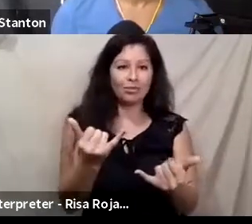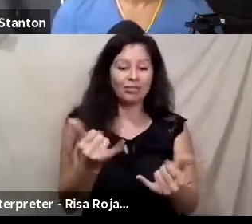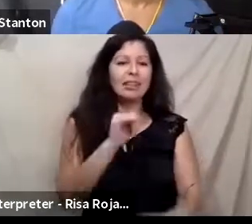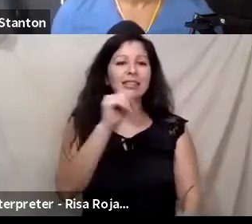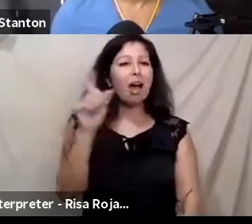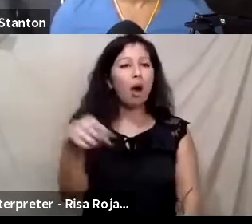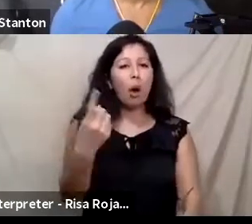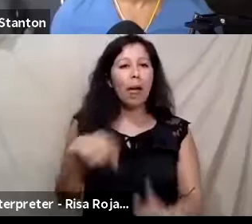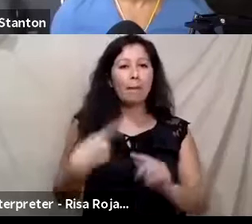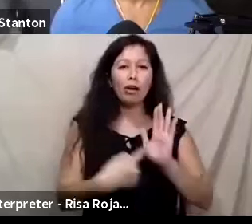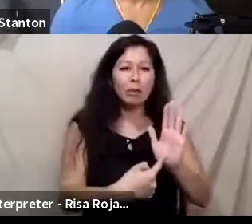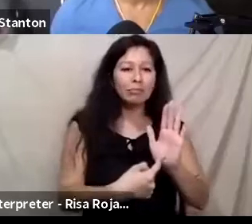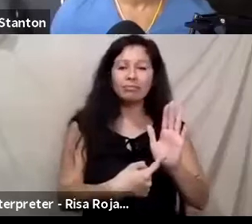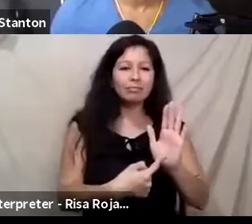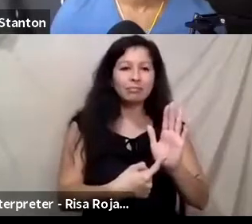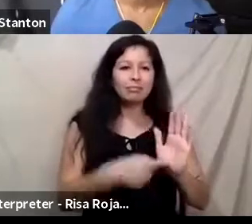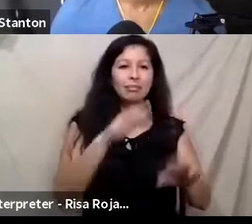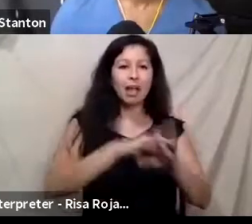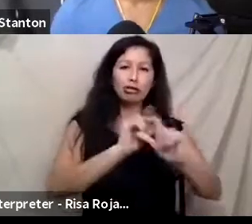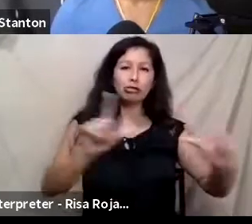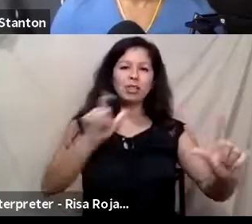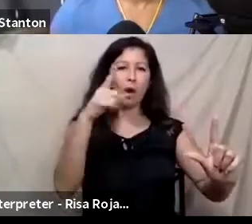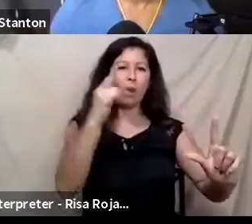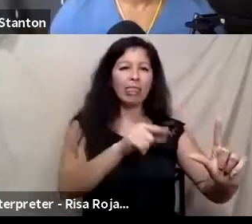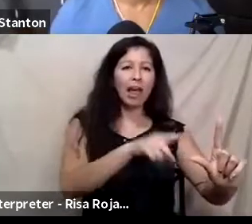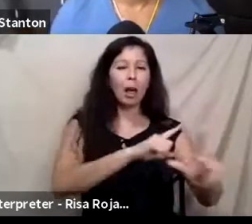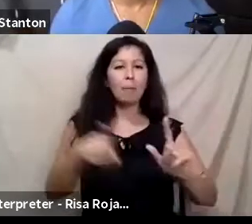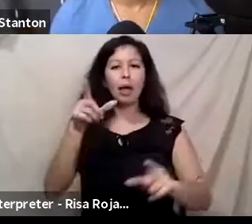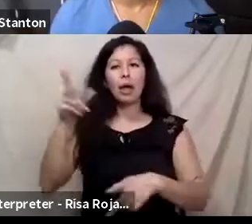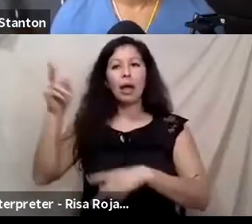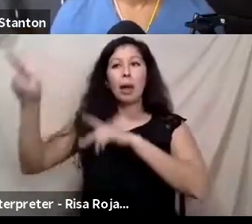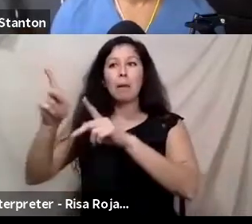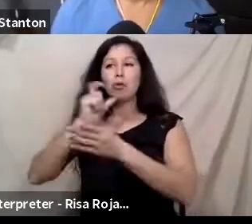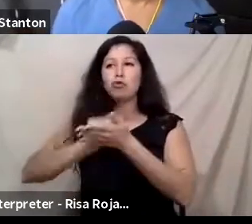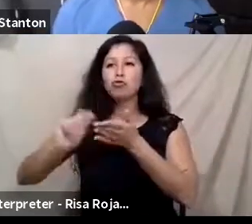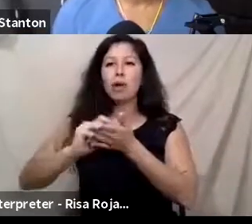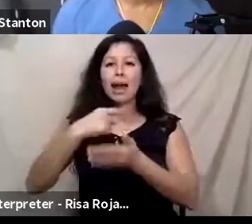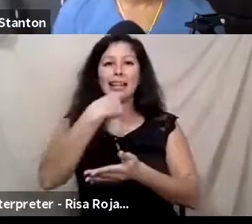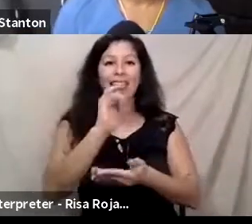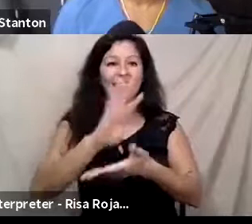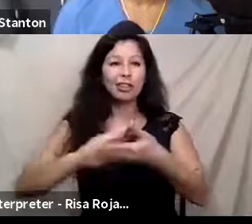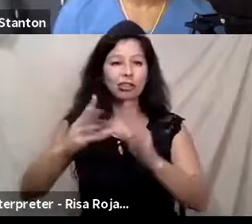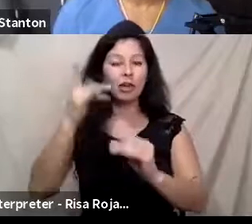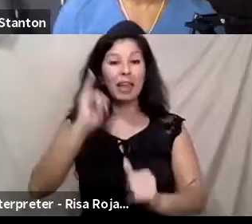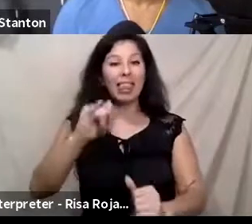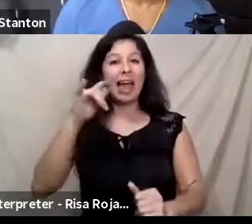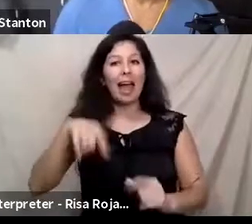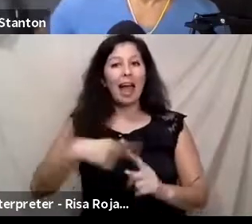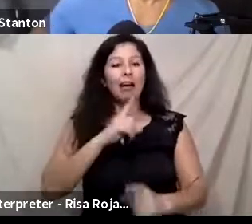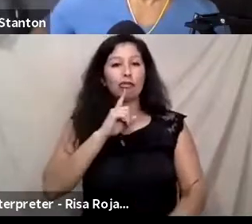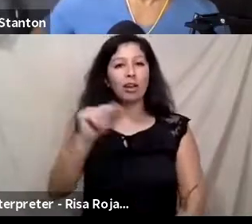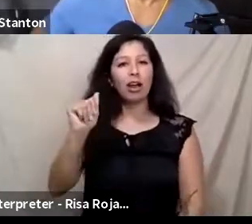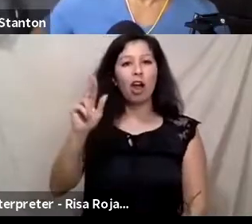not just about representation on the screen, but it's the people that are telling the stories, because that's how we get real authentic. It's not